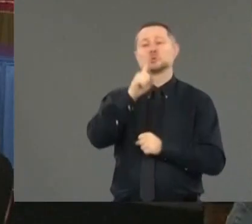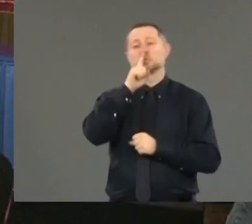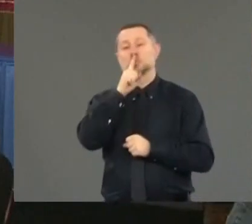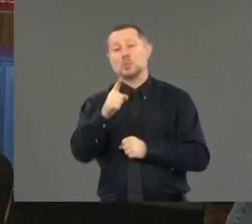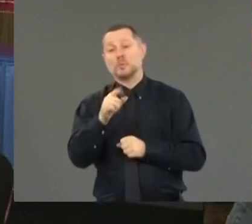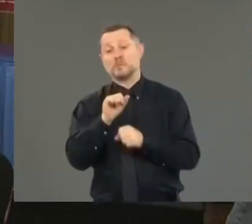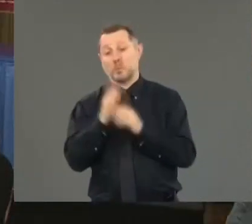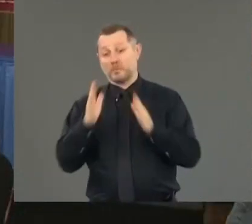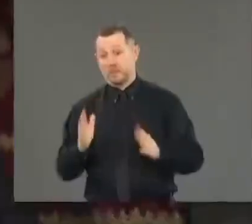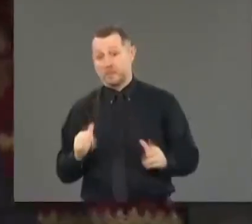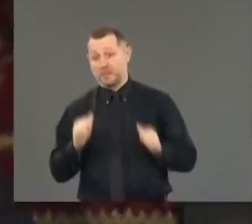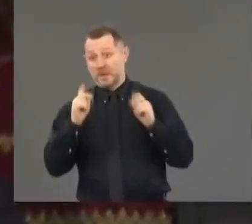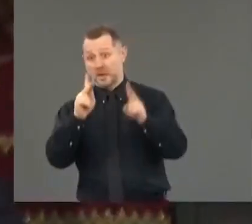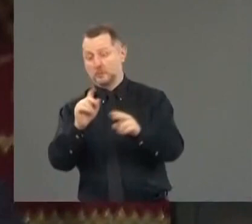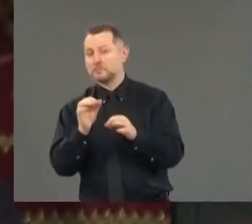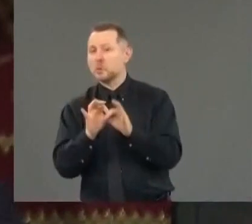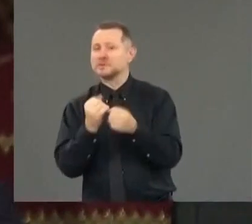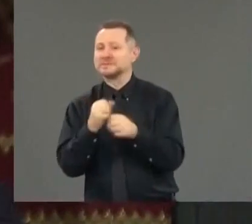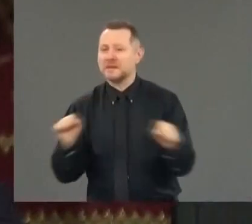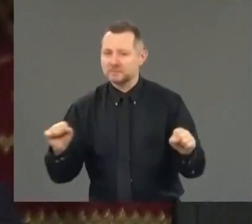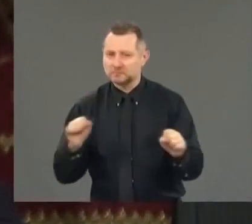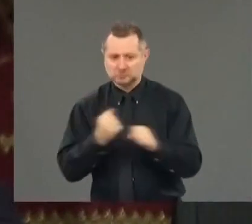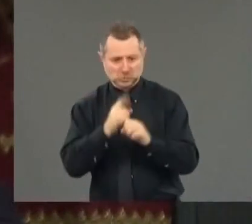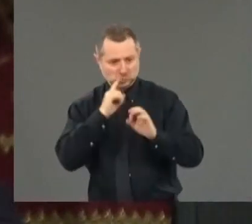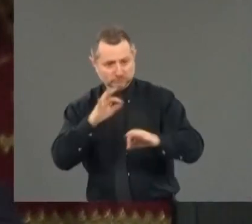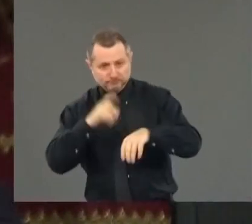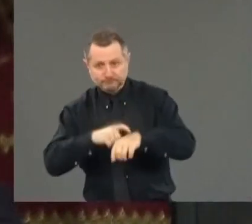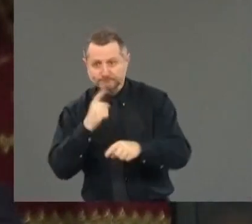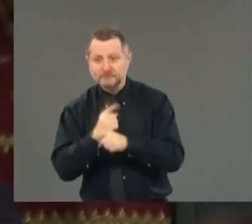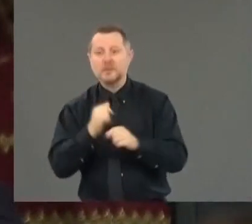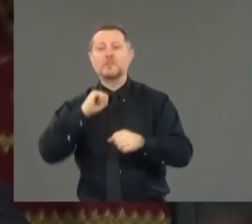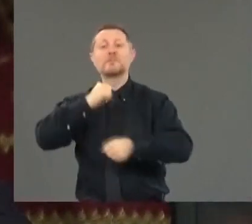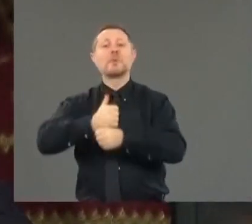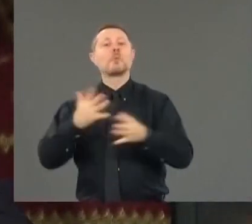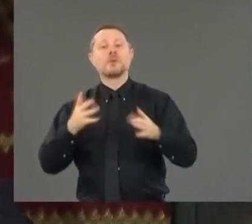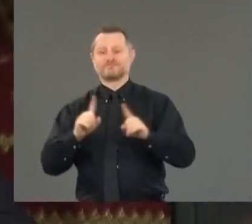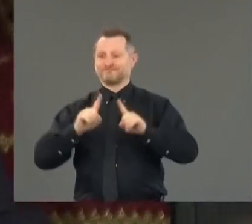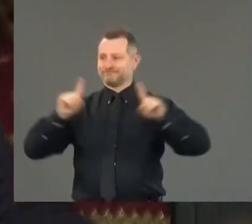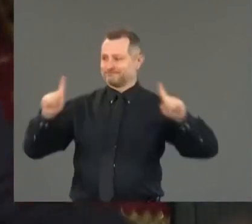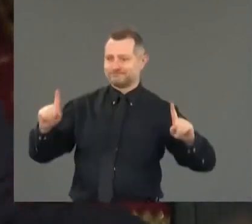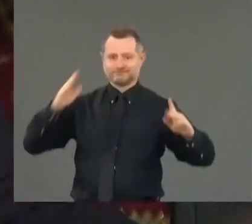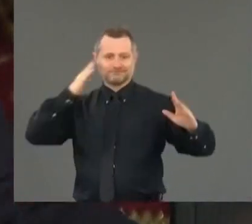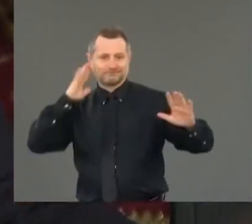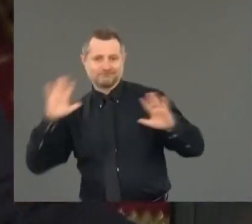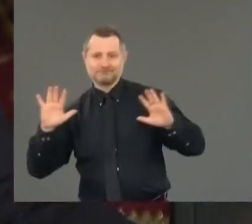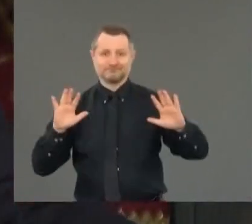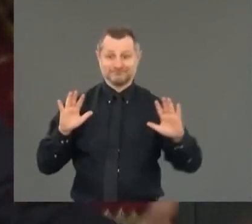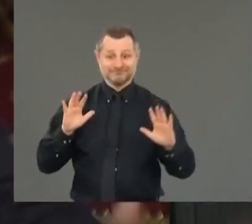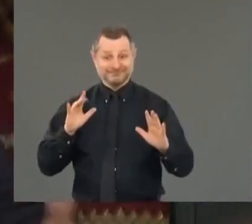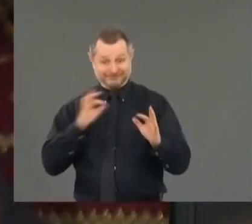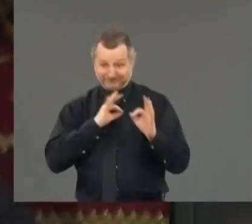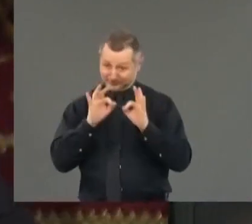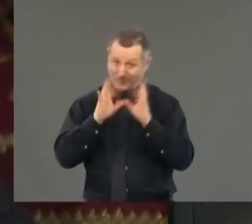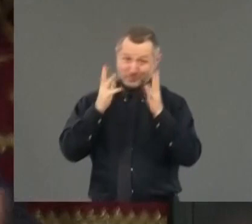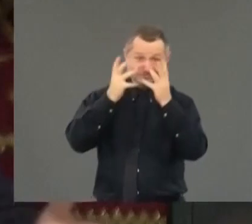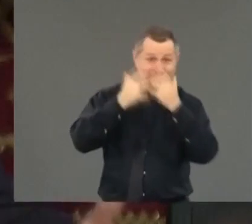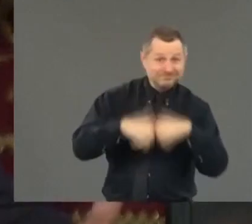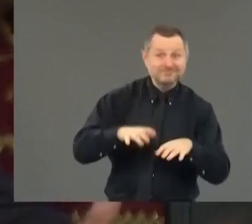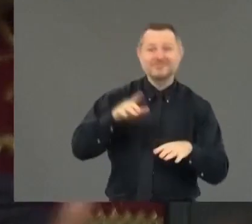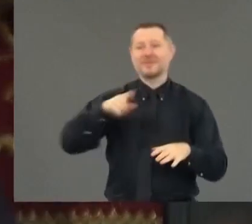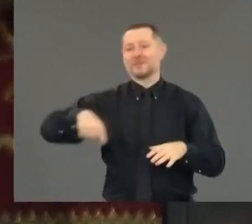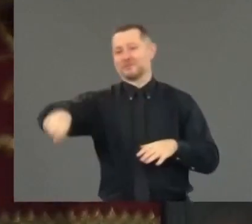when the offices are safe, when we set up the social distancing protocols, when we have it in place so that everyone can be